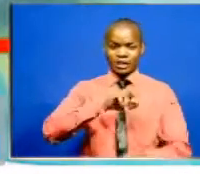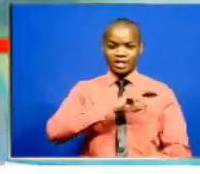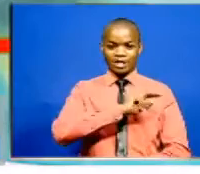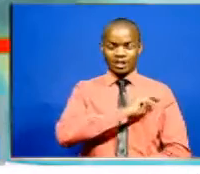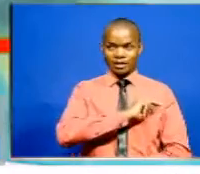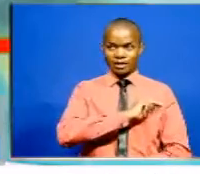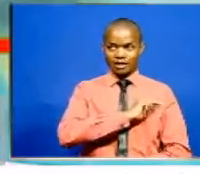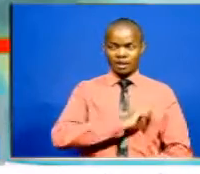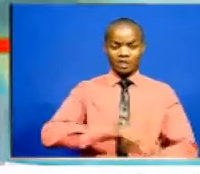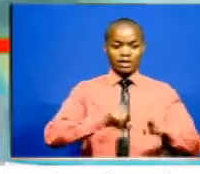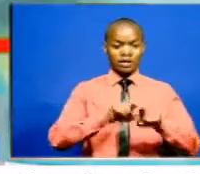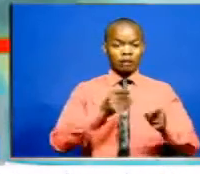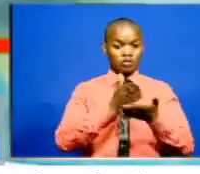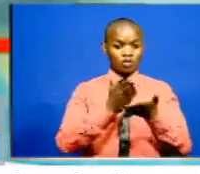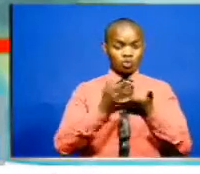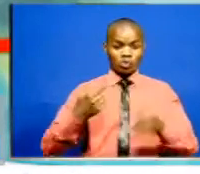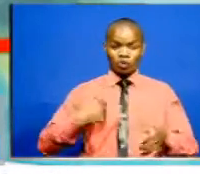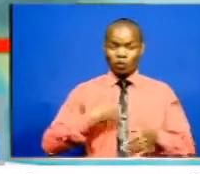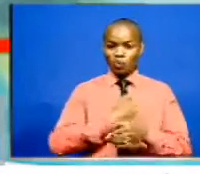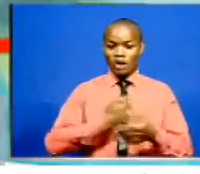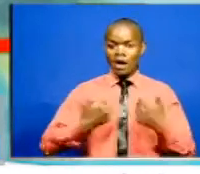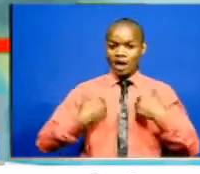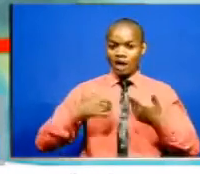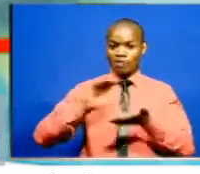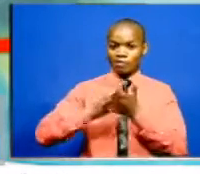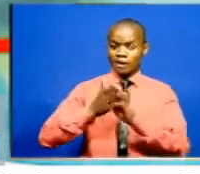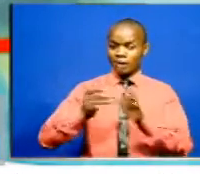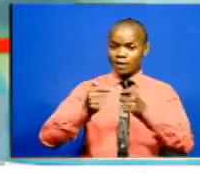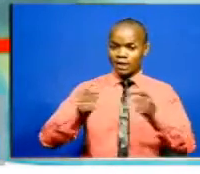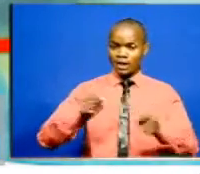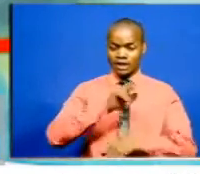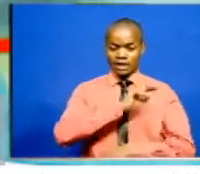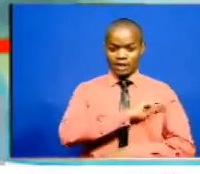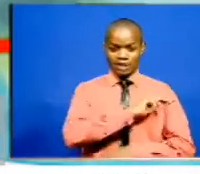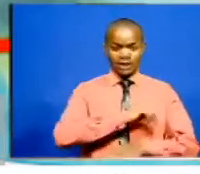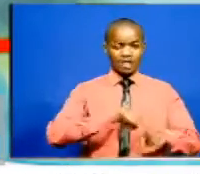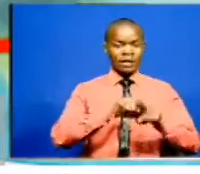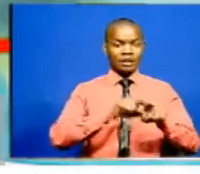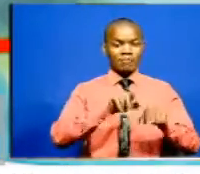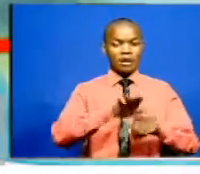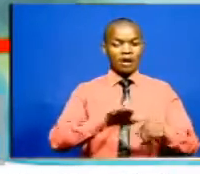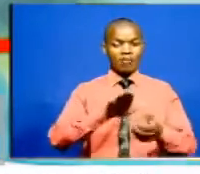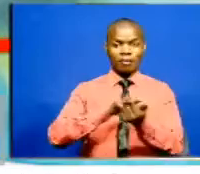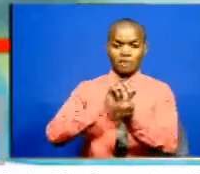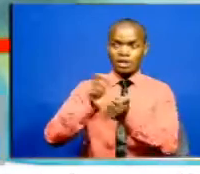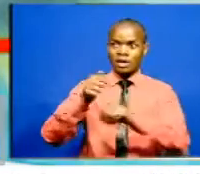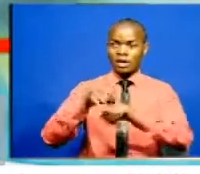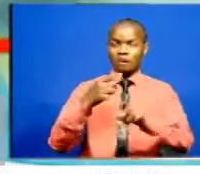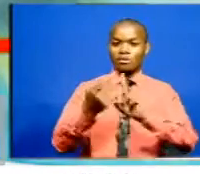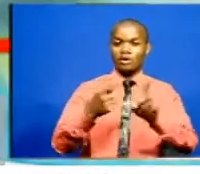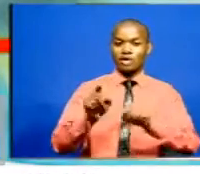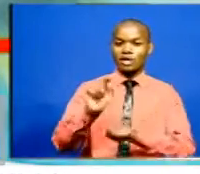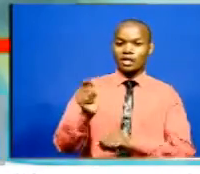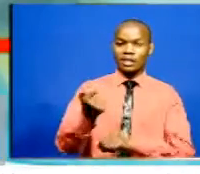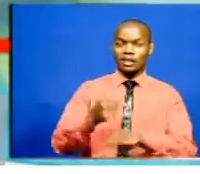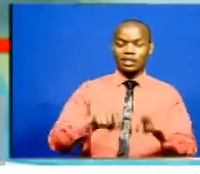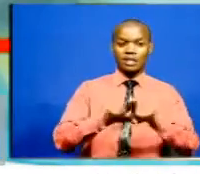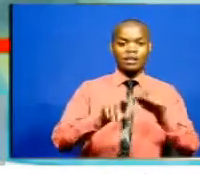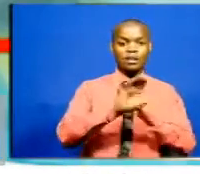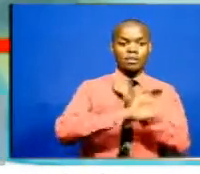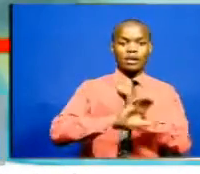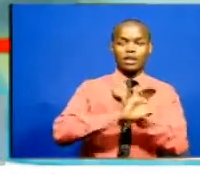have become enemies of nature, and also a lot of pollution. And when we talk about Kenya, Kenya is one of the countries that have